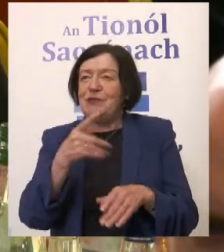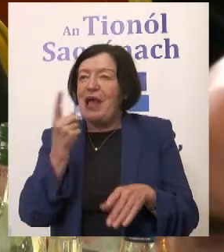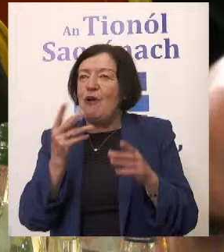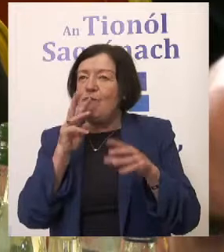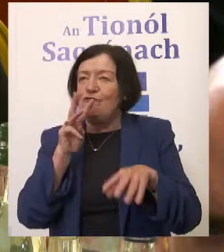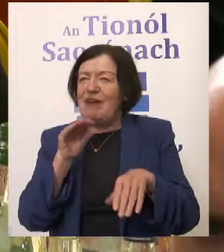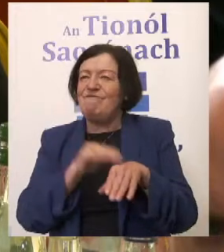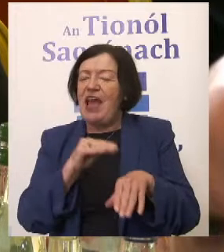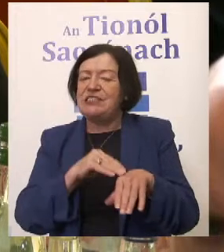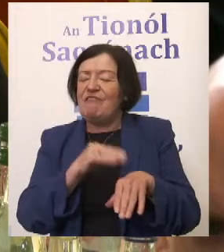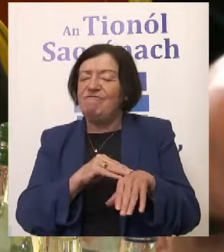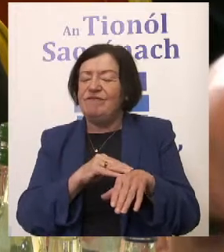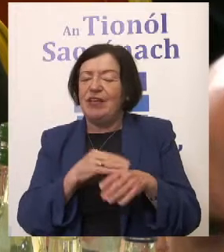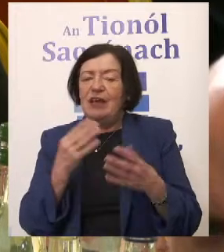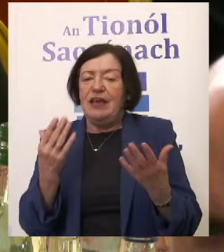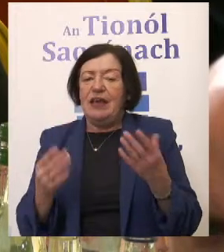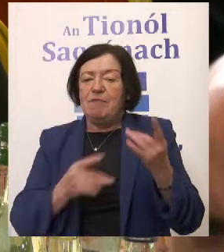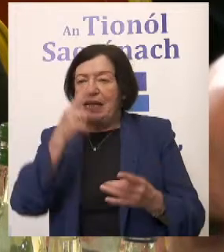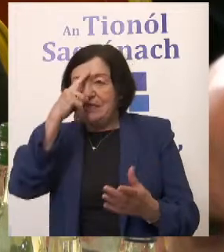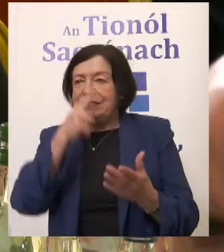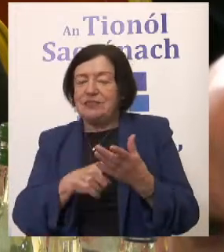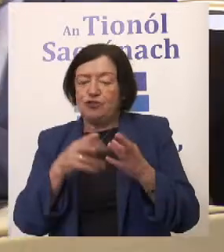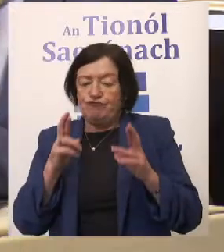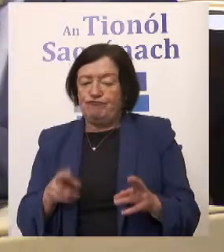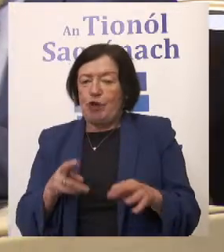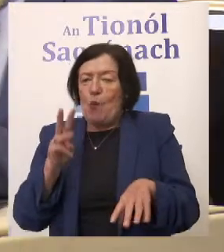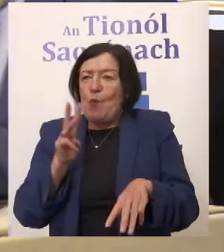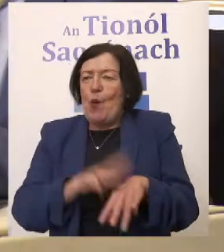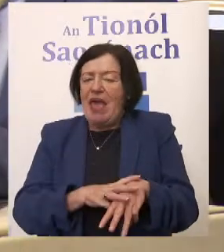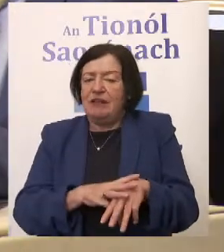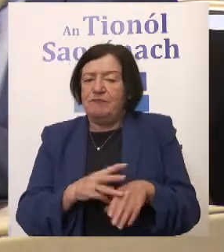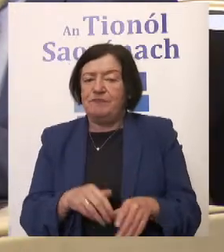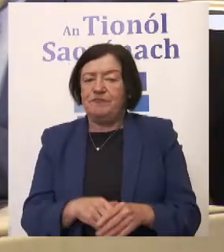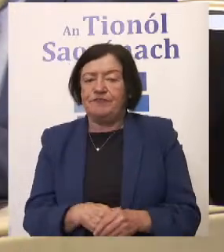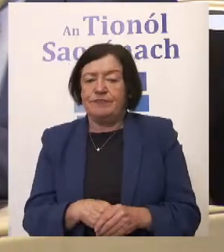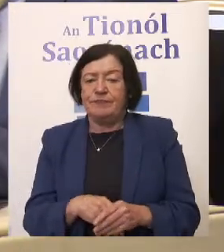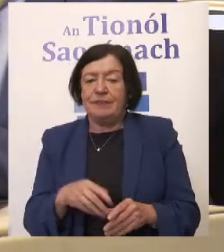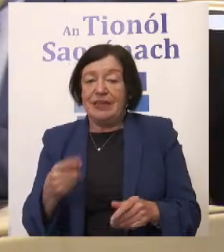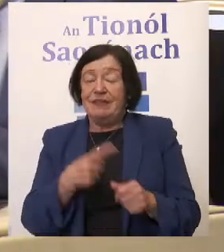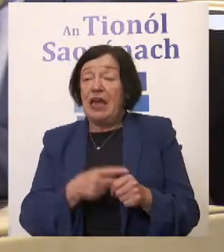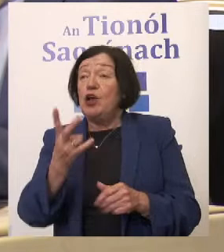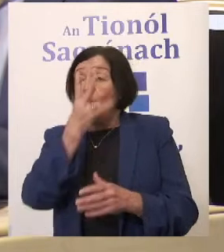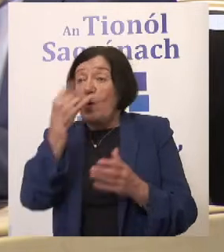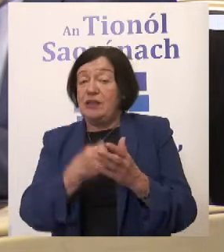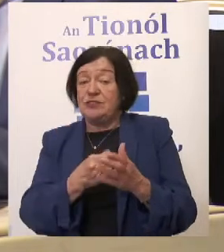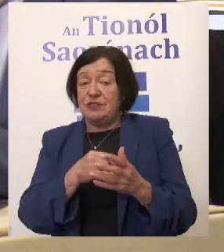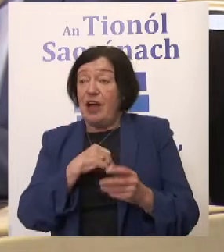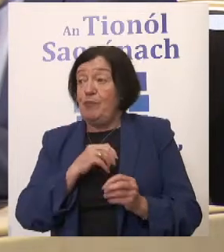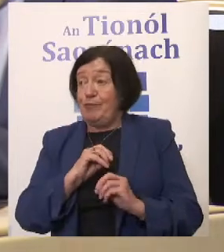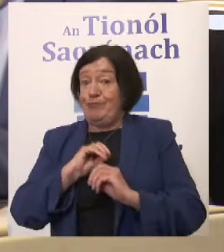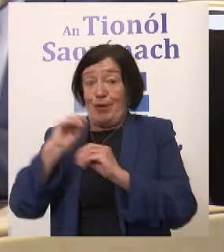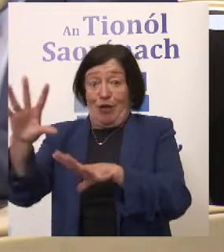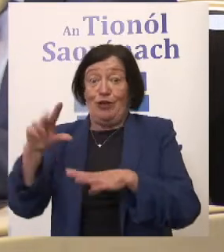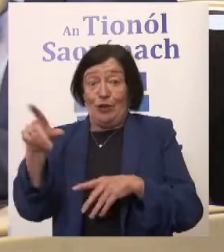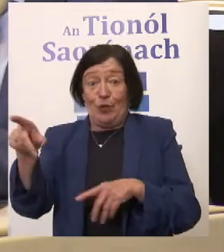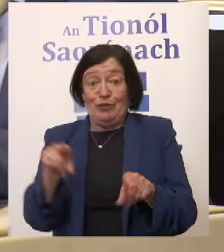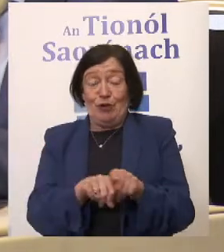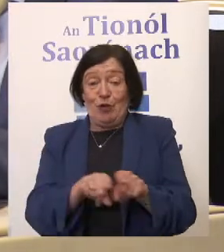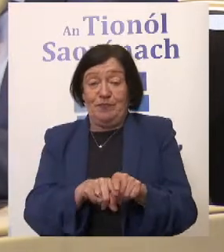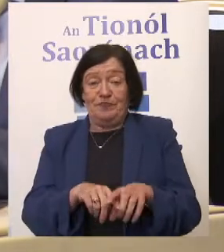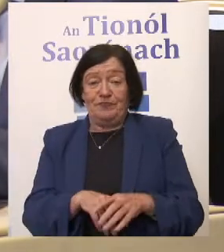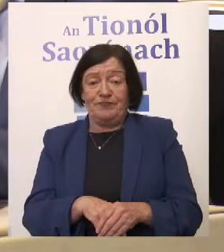important, getting the decision made well. And again, this is a question I'm going to push back to you guys,